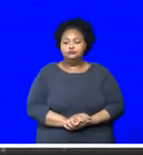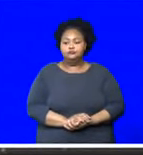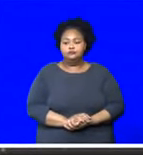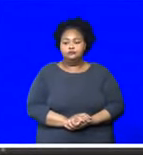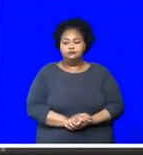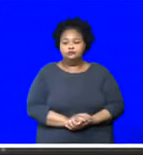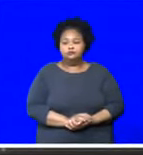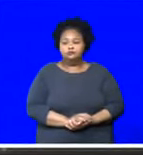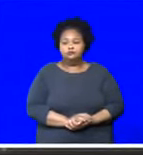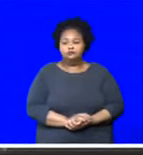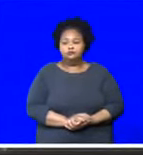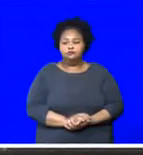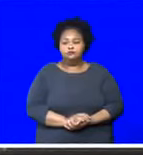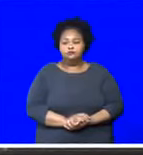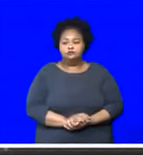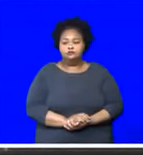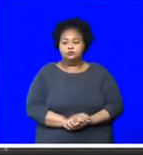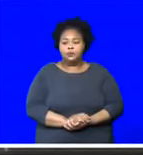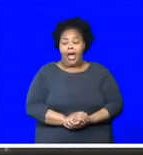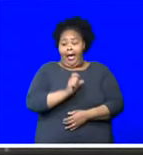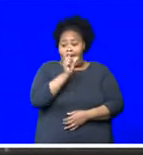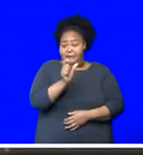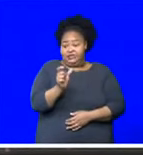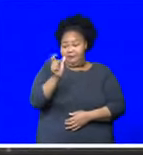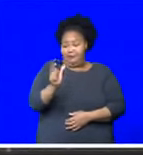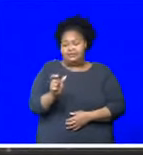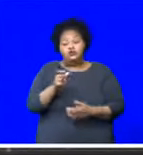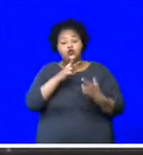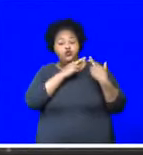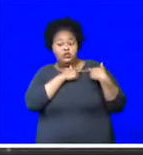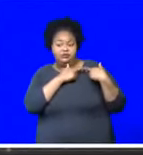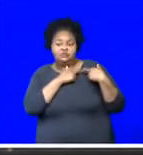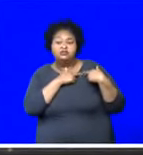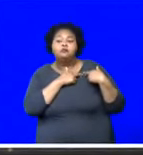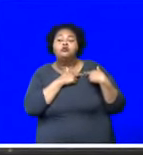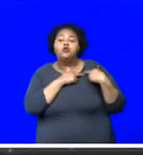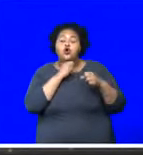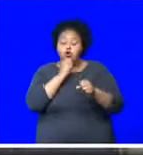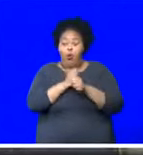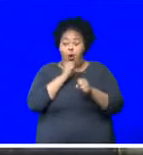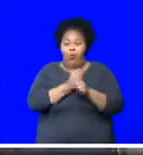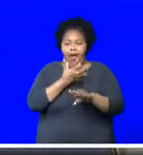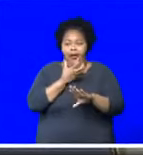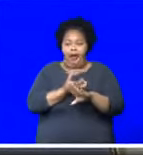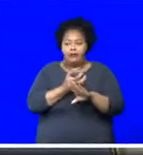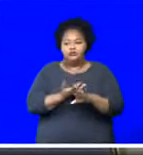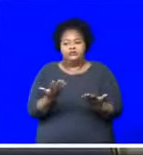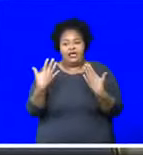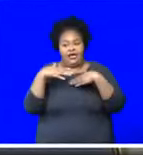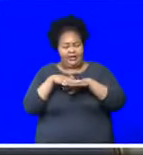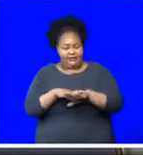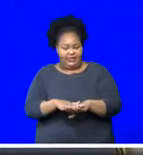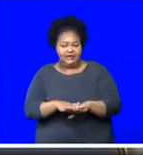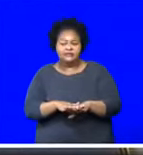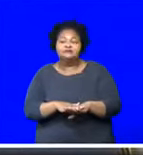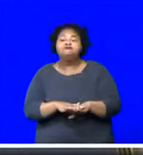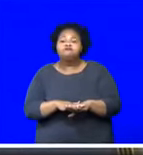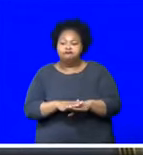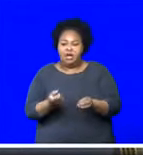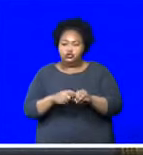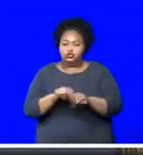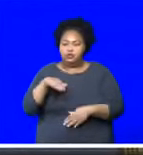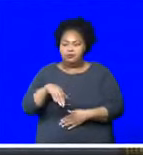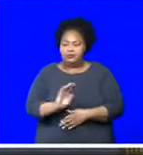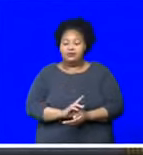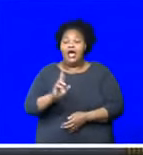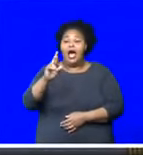take up in order to attain a digitalized Eswatini. Umphathi wenkampani yahulumende